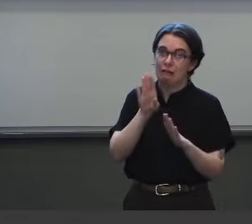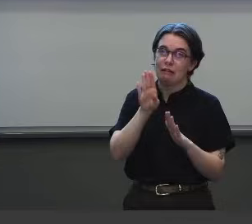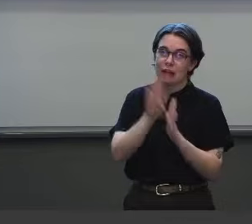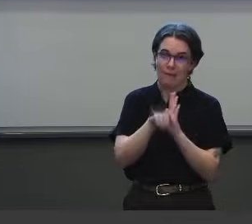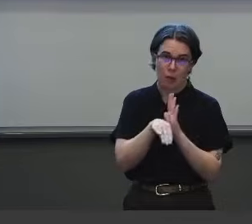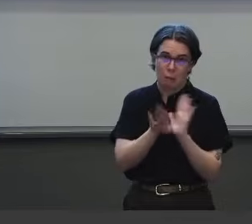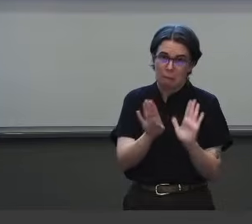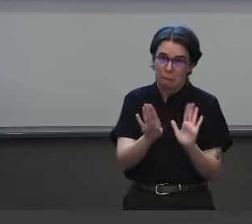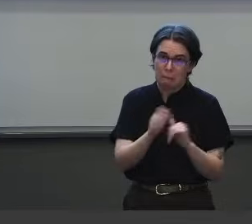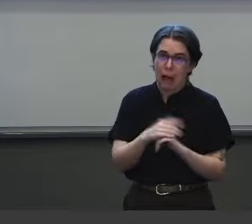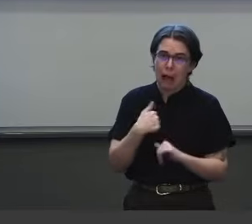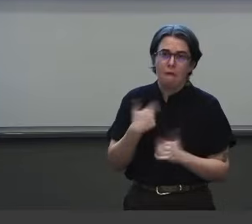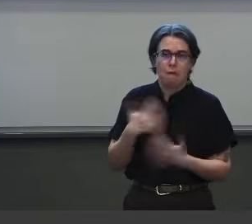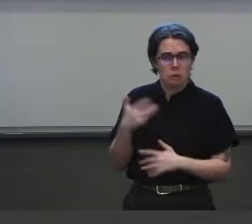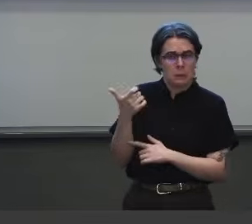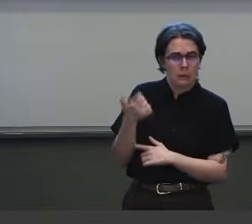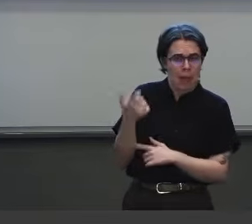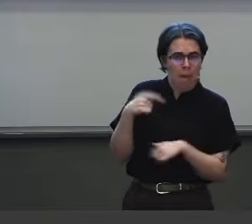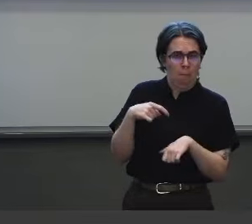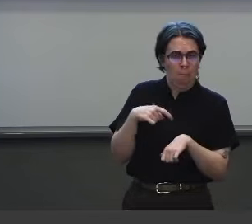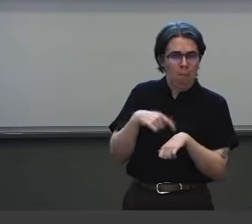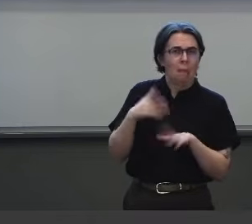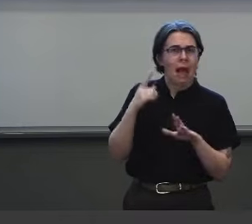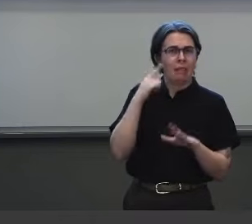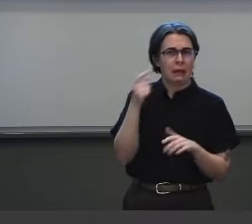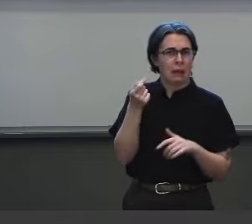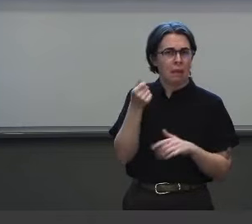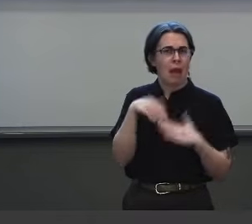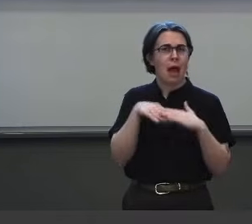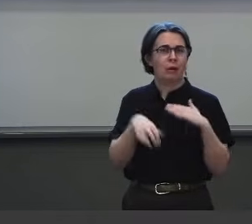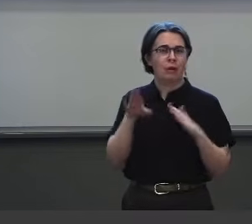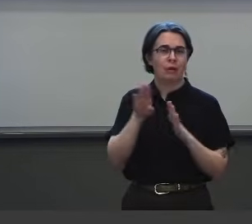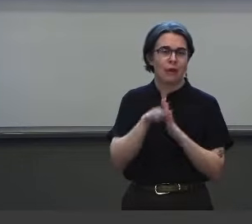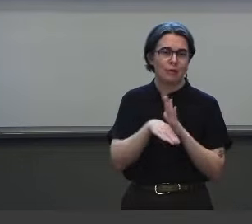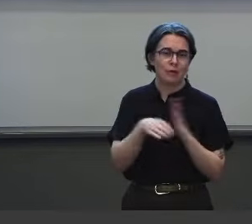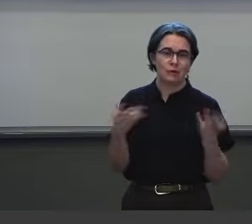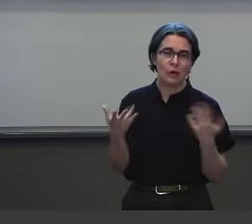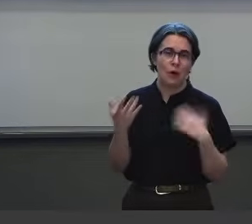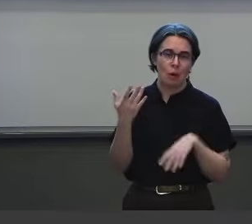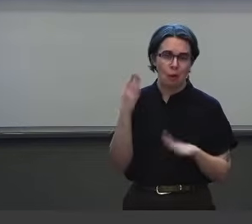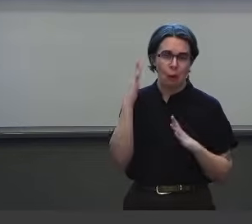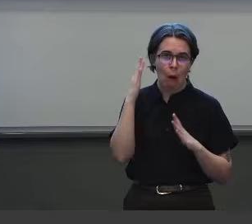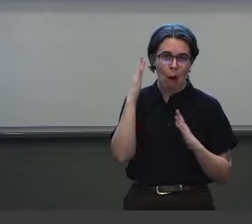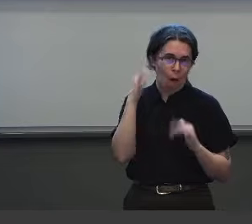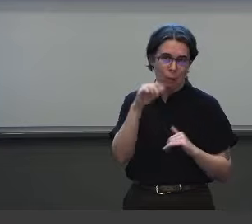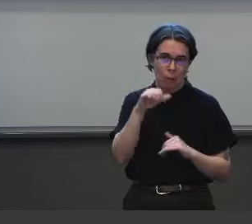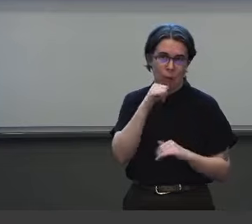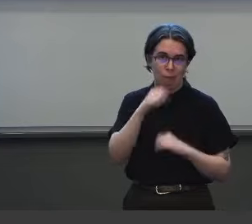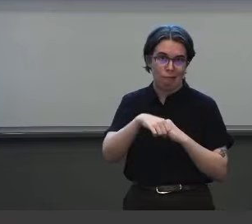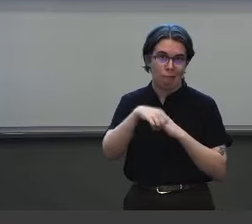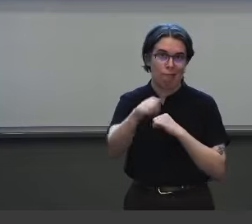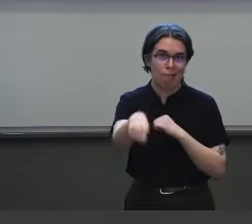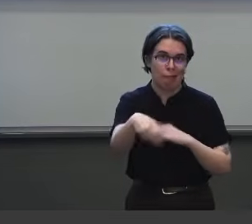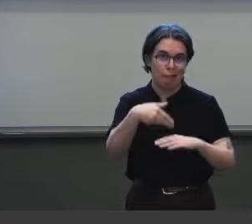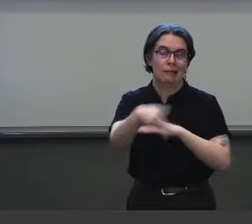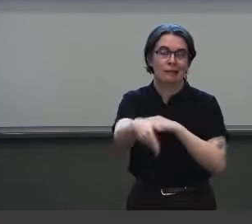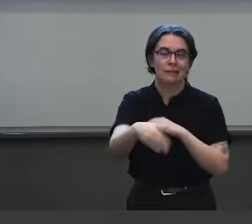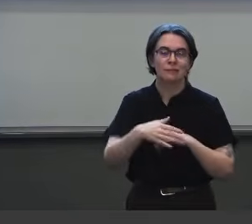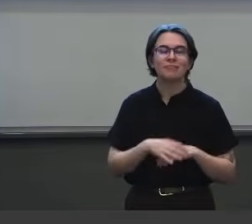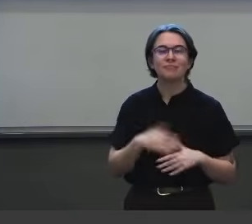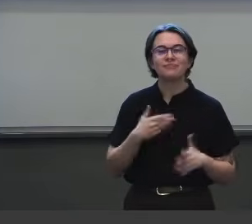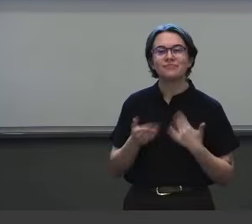I timed it, and I think it's a little bit less than 30. So maybe we won't be so late. Okay, so we've already